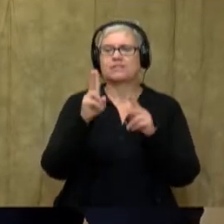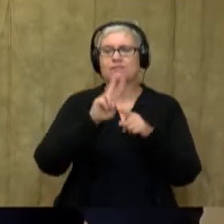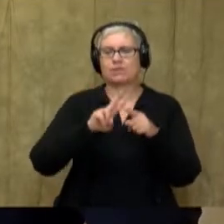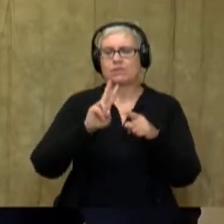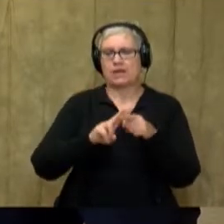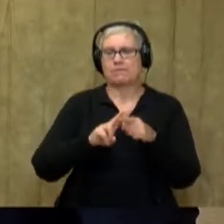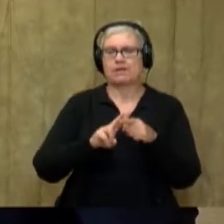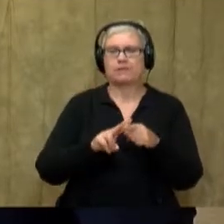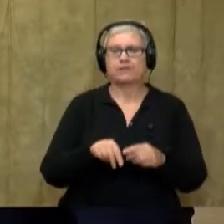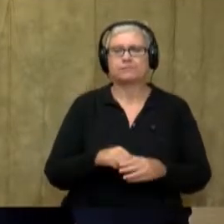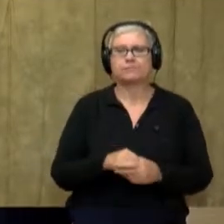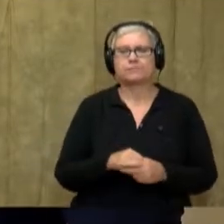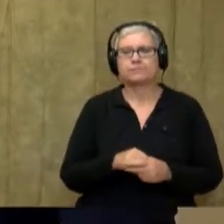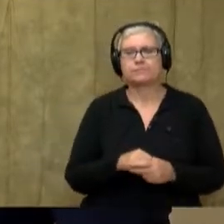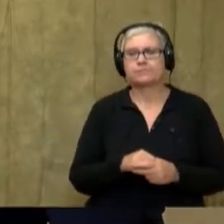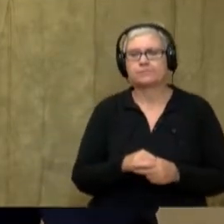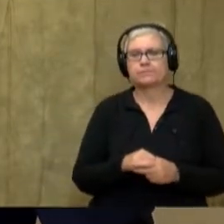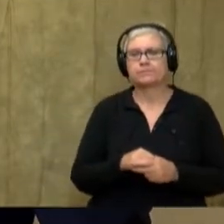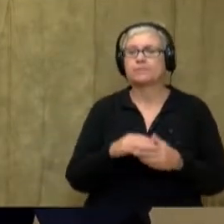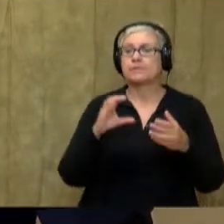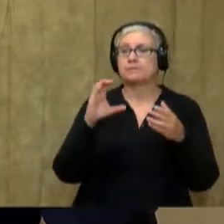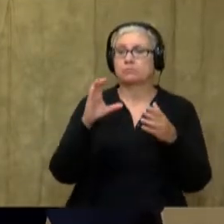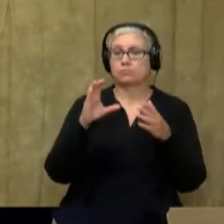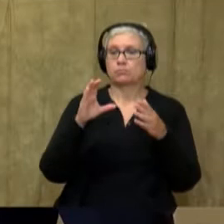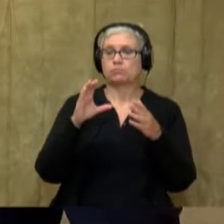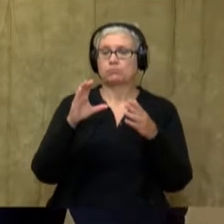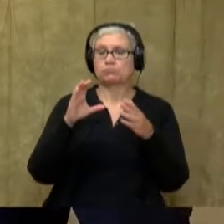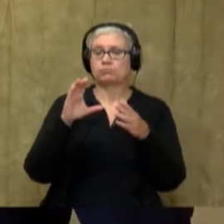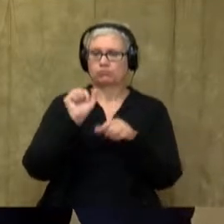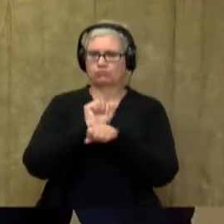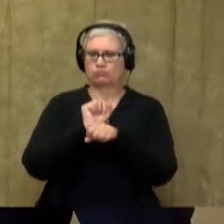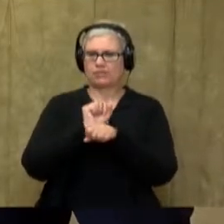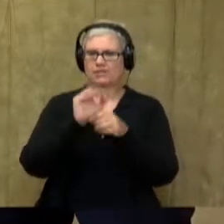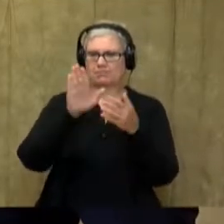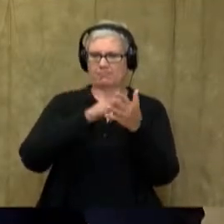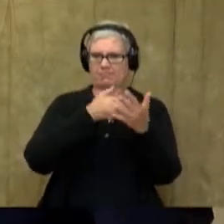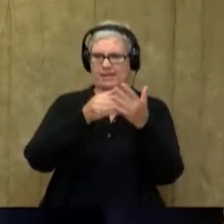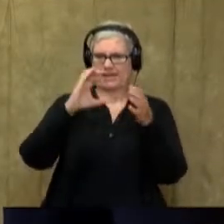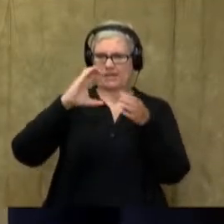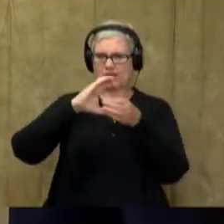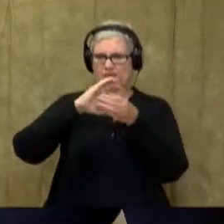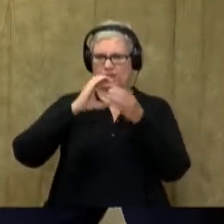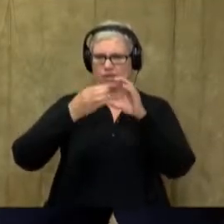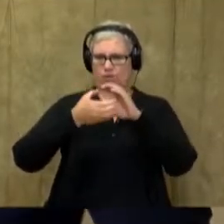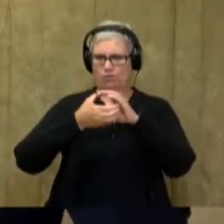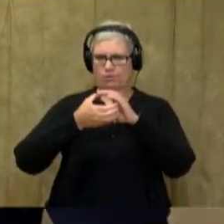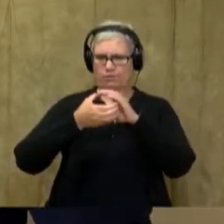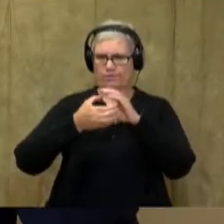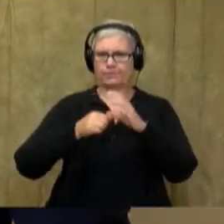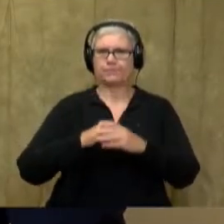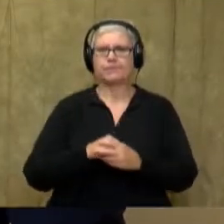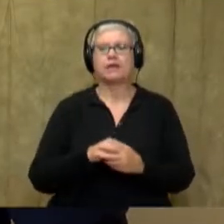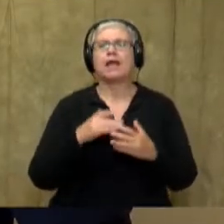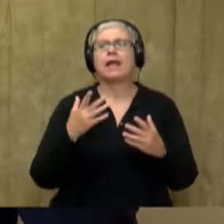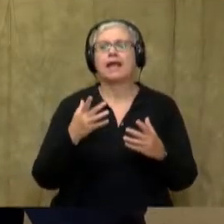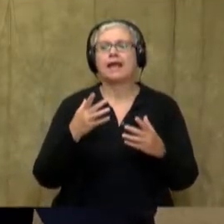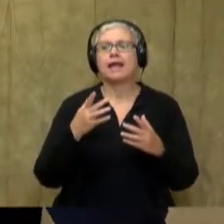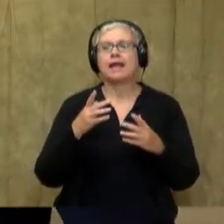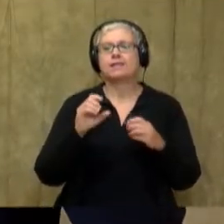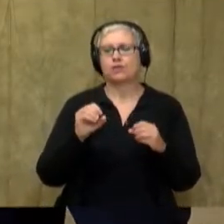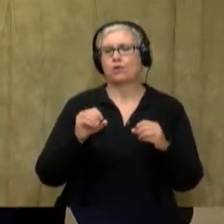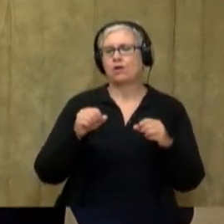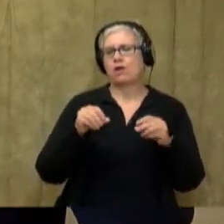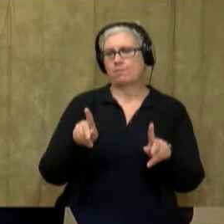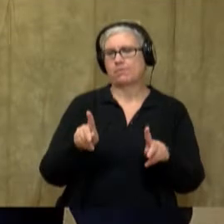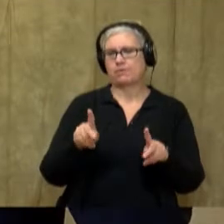a baseline for that. And then we're going to take a look at a task called the painted cube. And then from there, I'll talk more about your